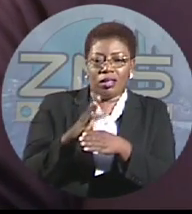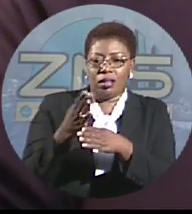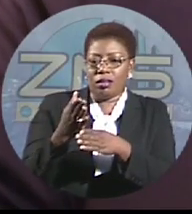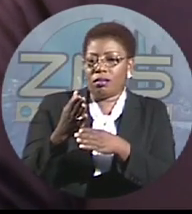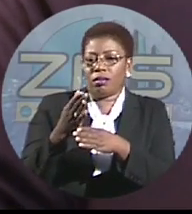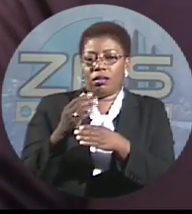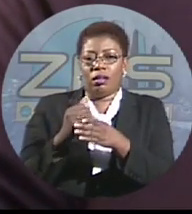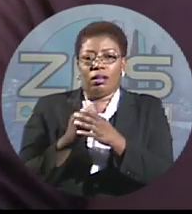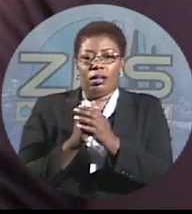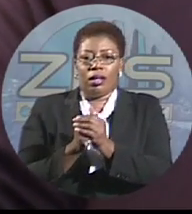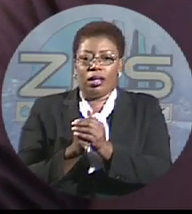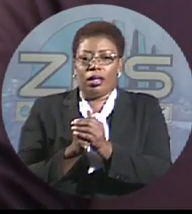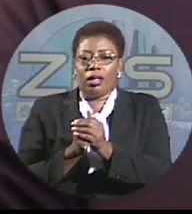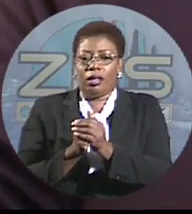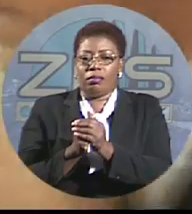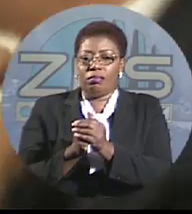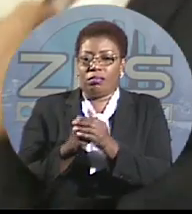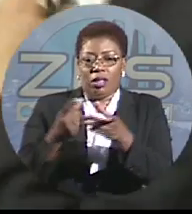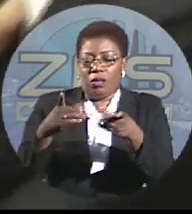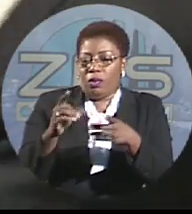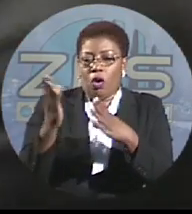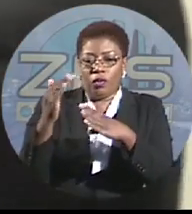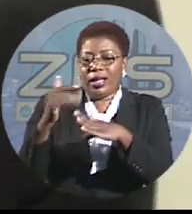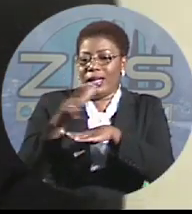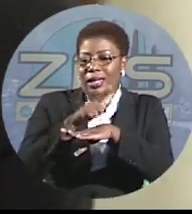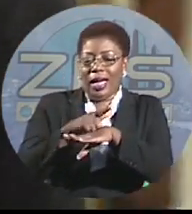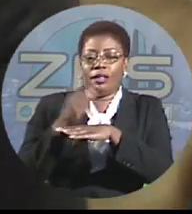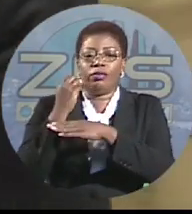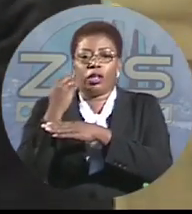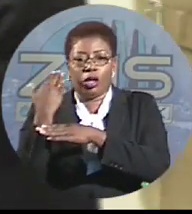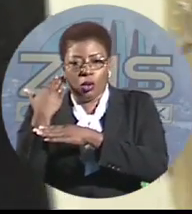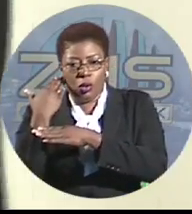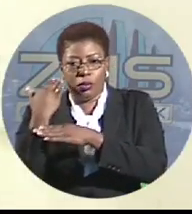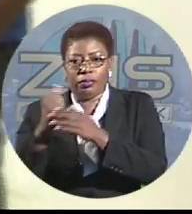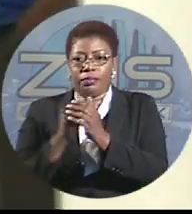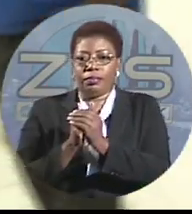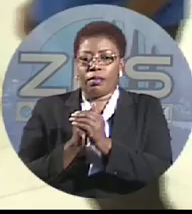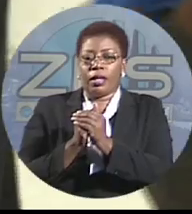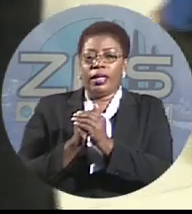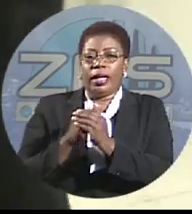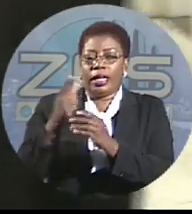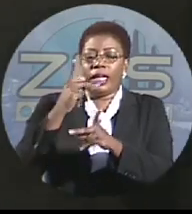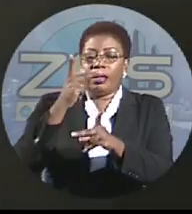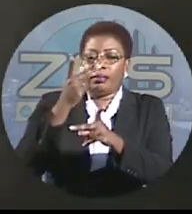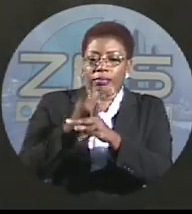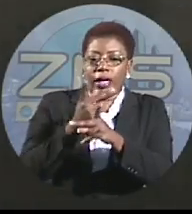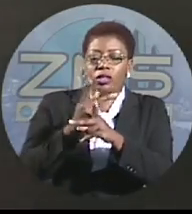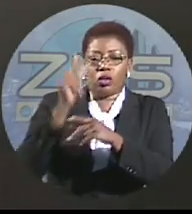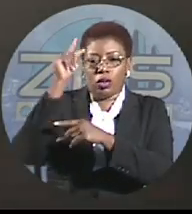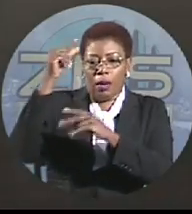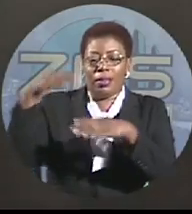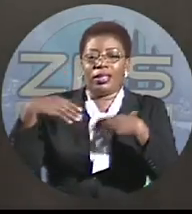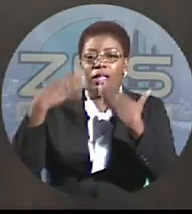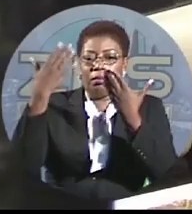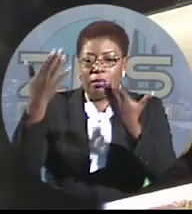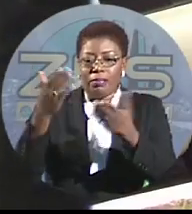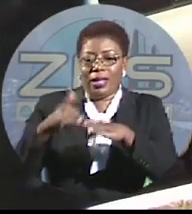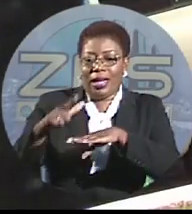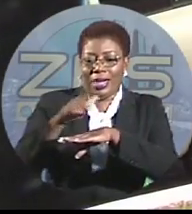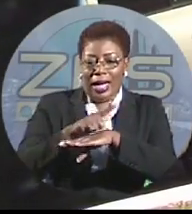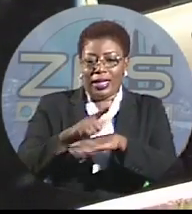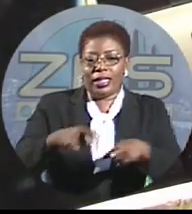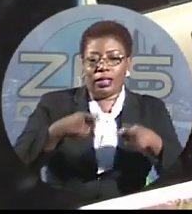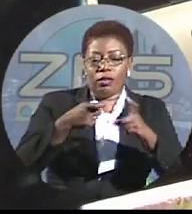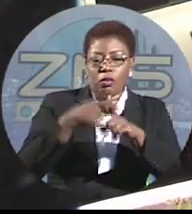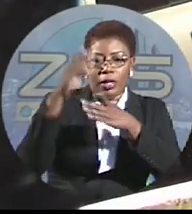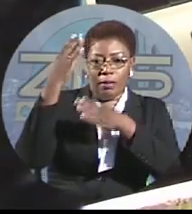their accommodation. Dr. Minnis pledged his government's commitment to ensuring that land is placed in the hands of